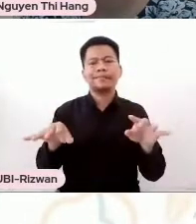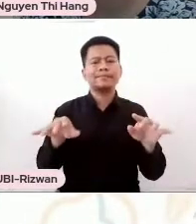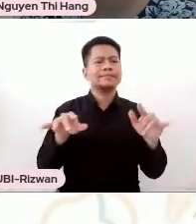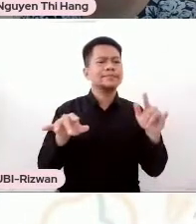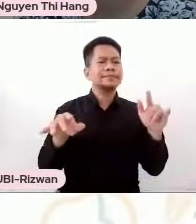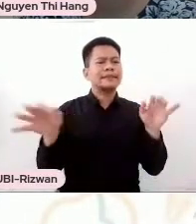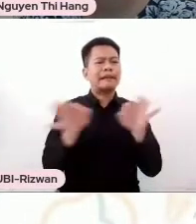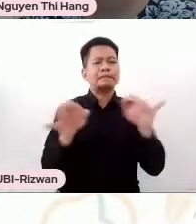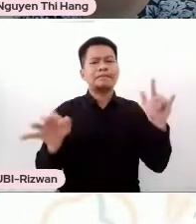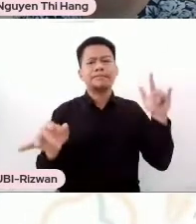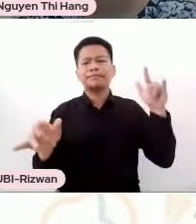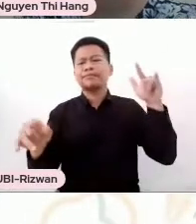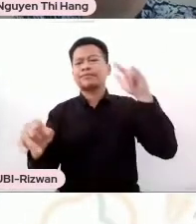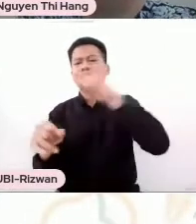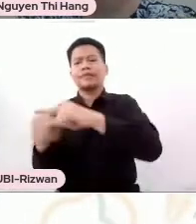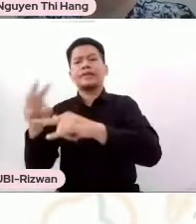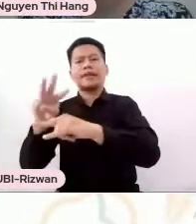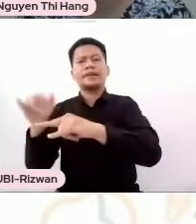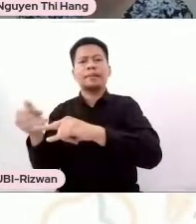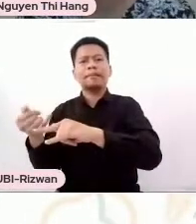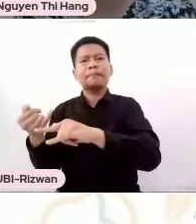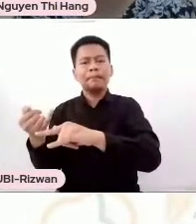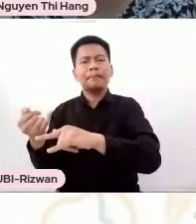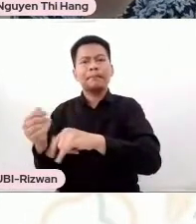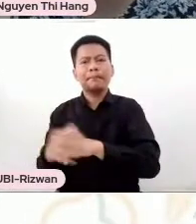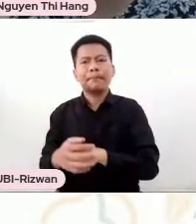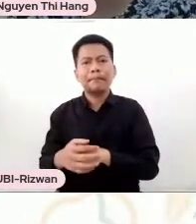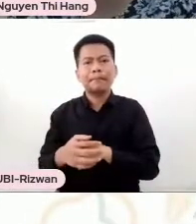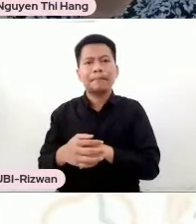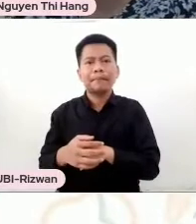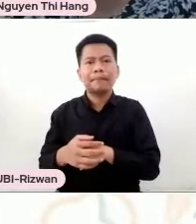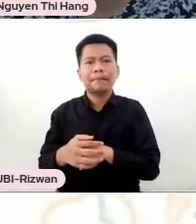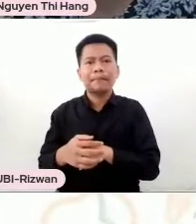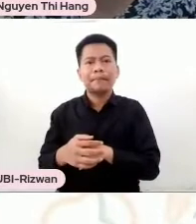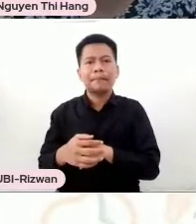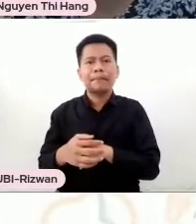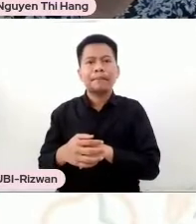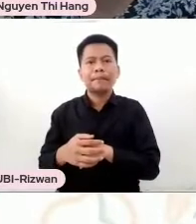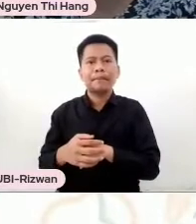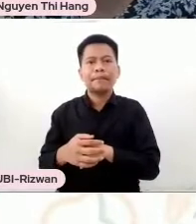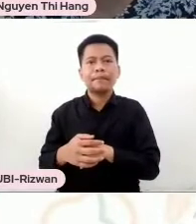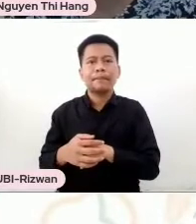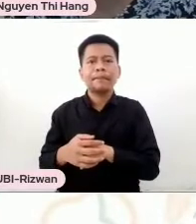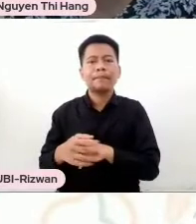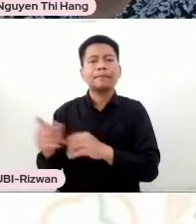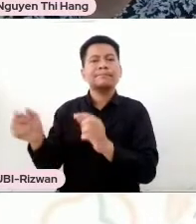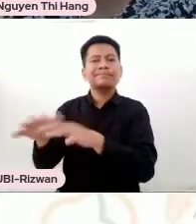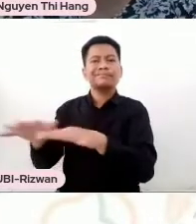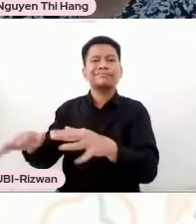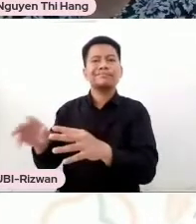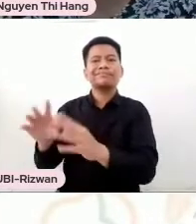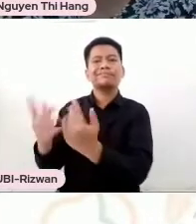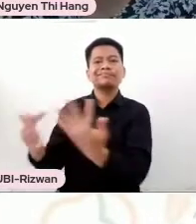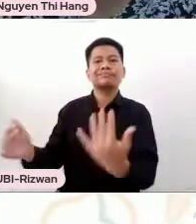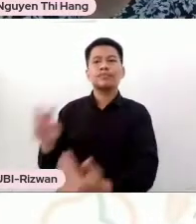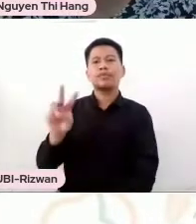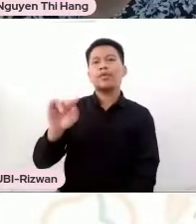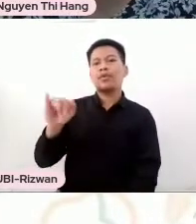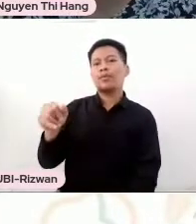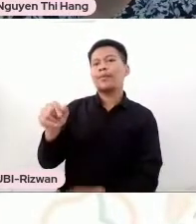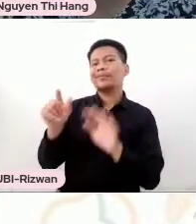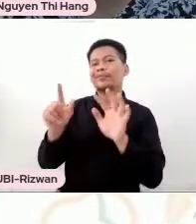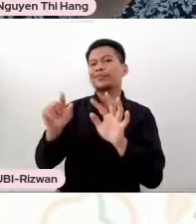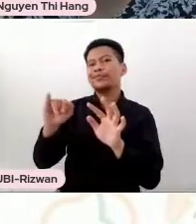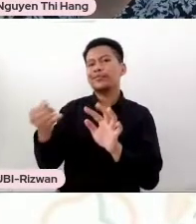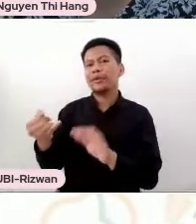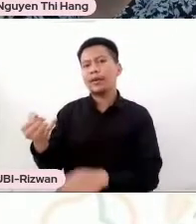katanya ya. Penduduknya hanya 92,7 juta. Dan yang